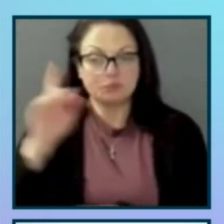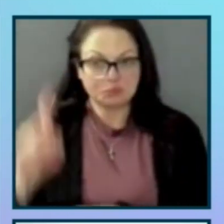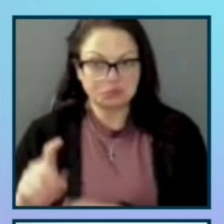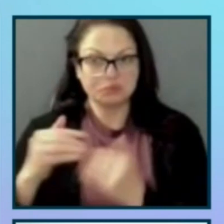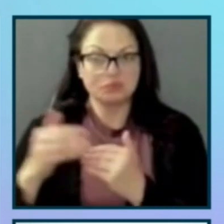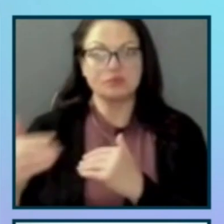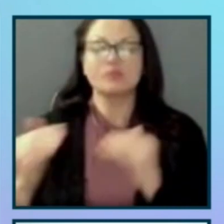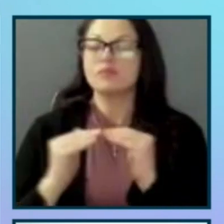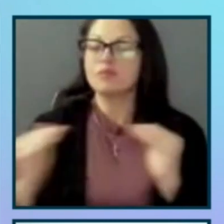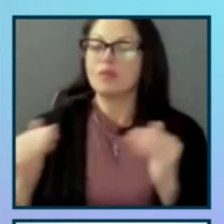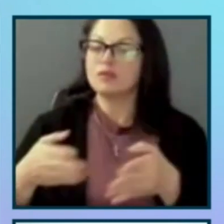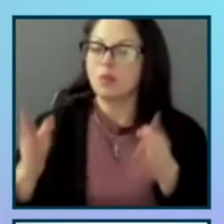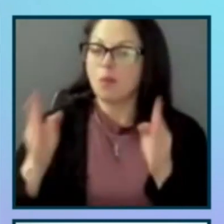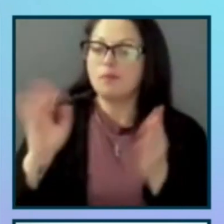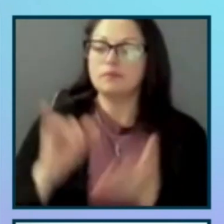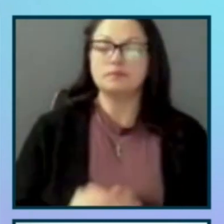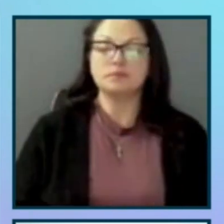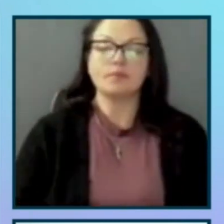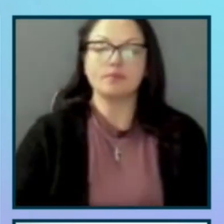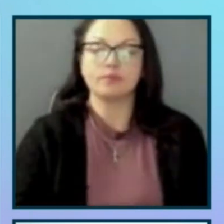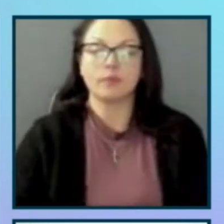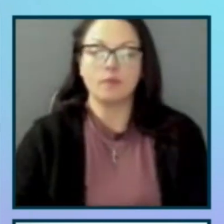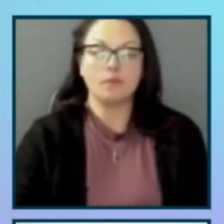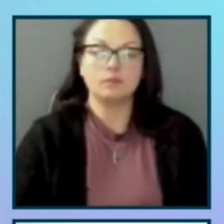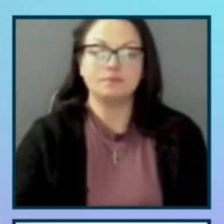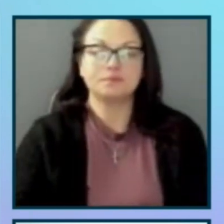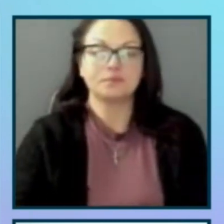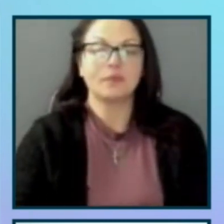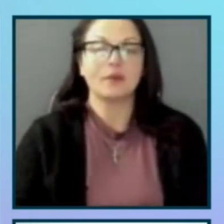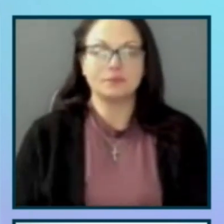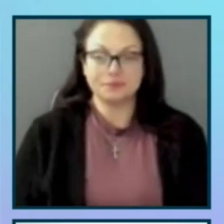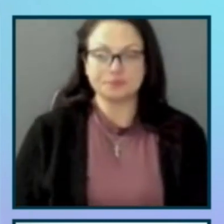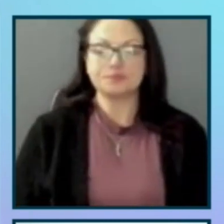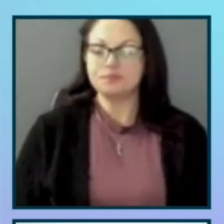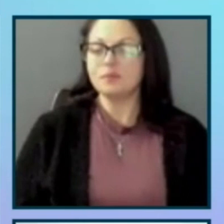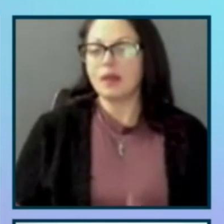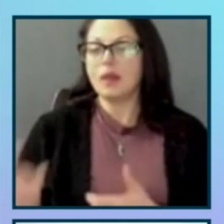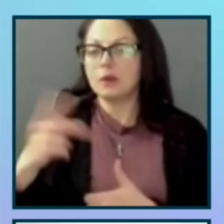really close attention to that. And then participants weren't